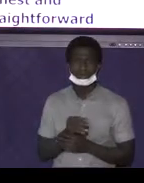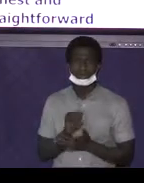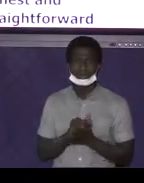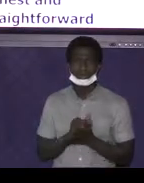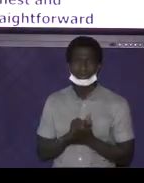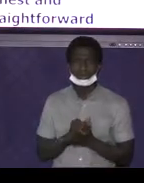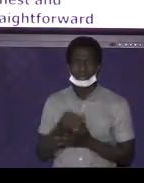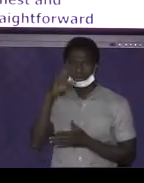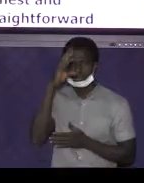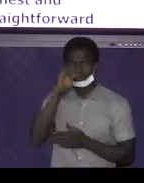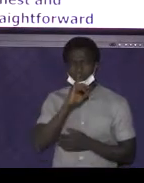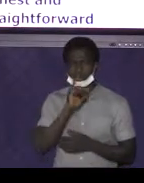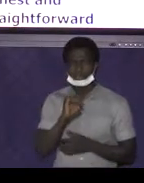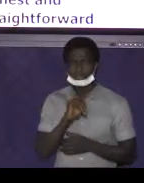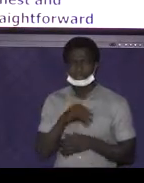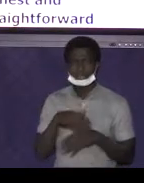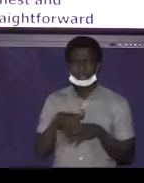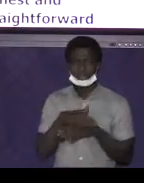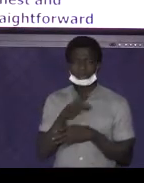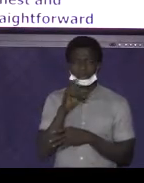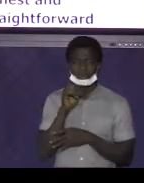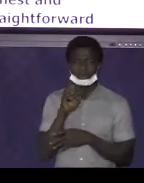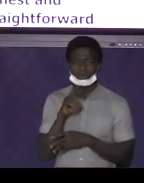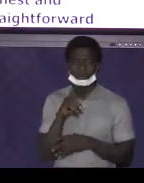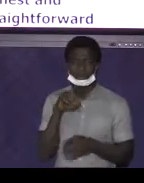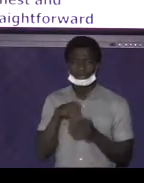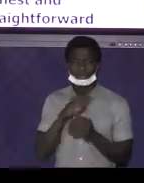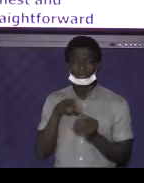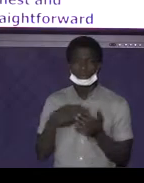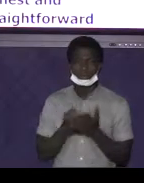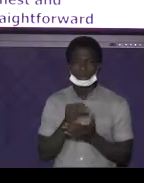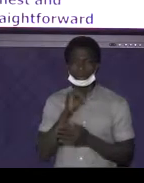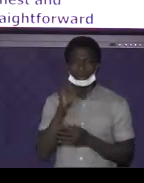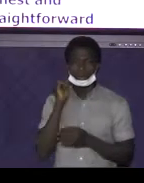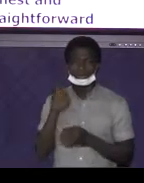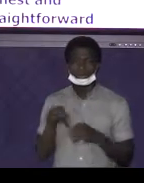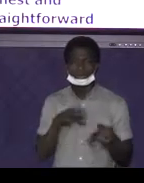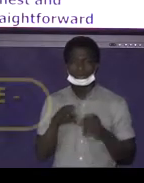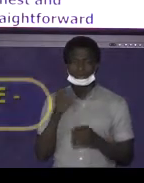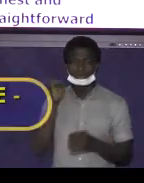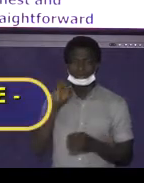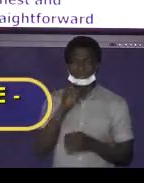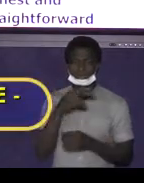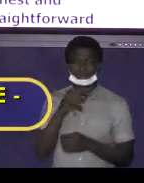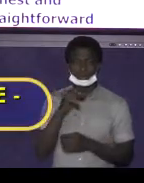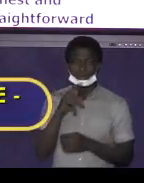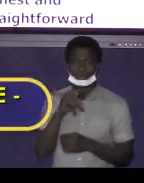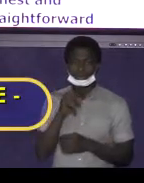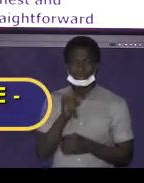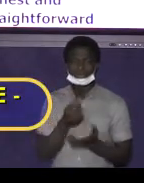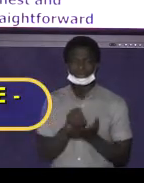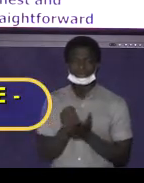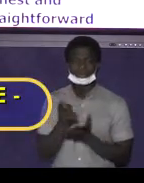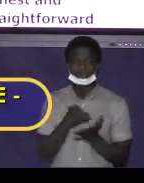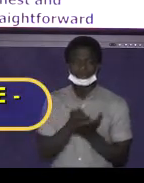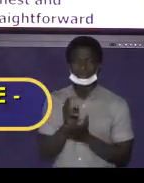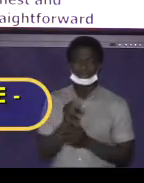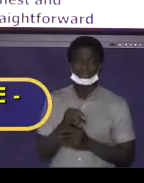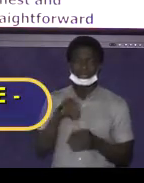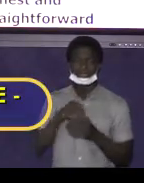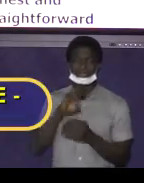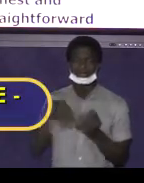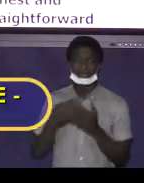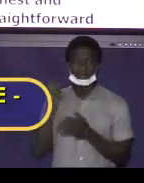That boy is above board in all his doings. That means he's honest and straightforward in all his